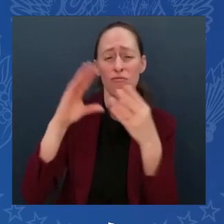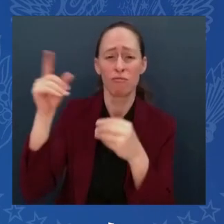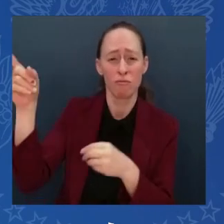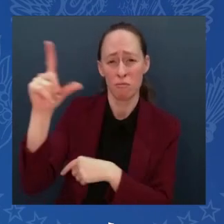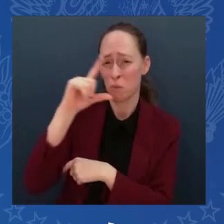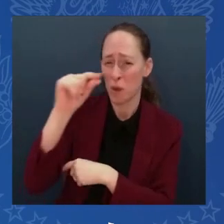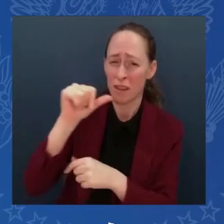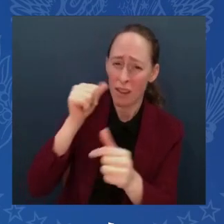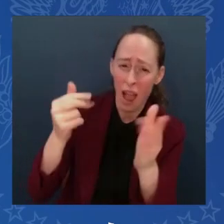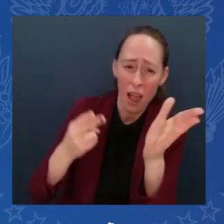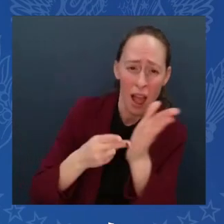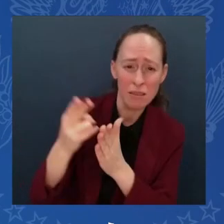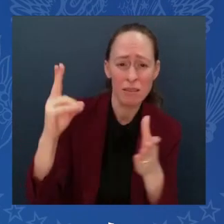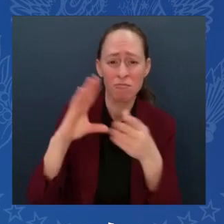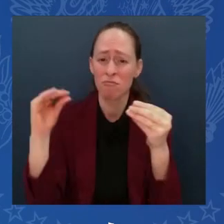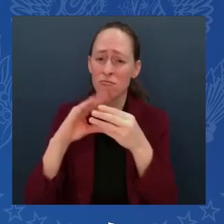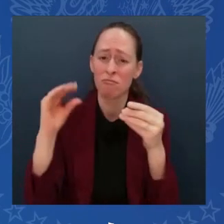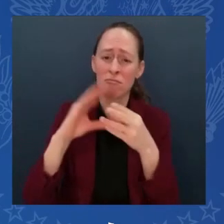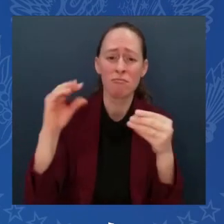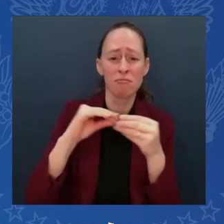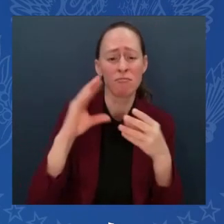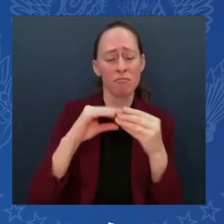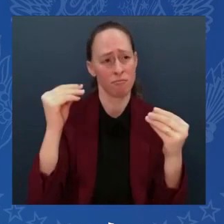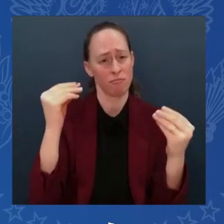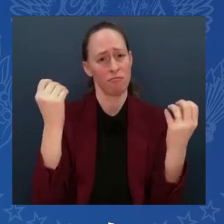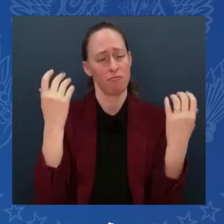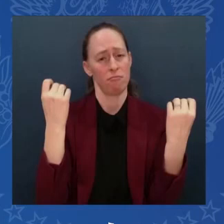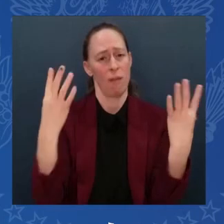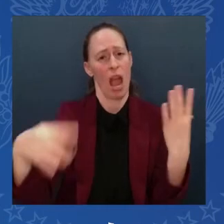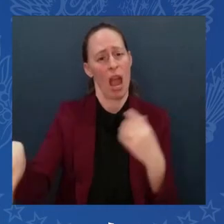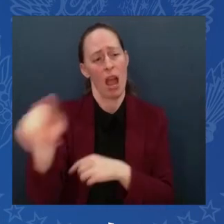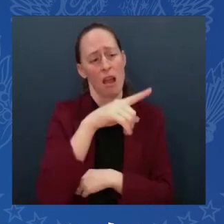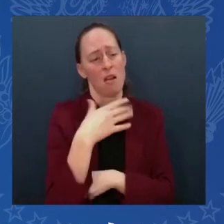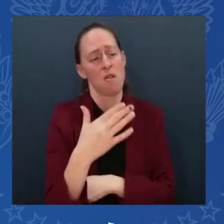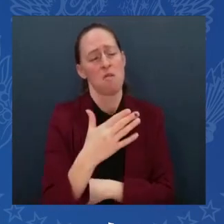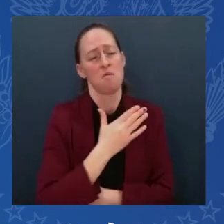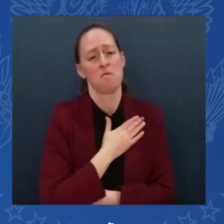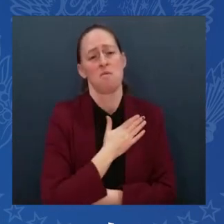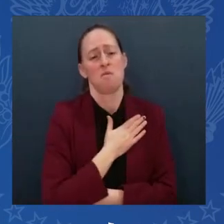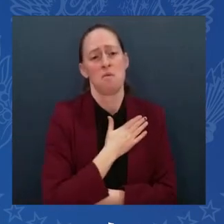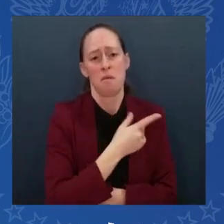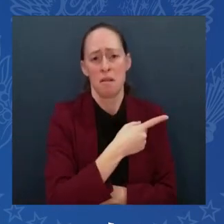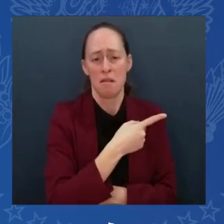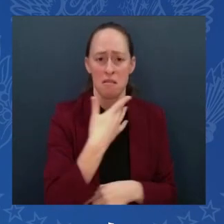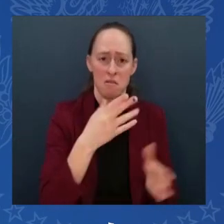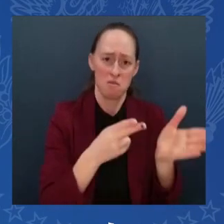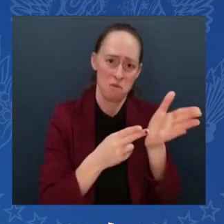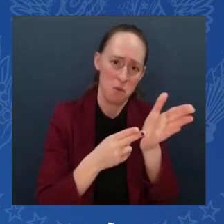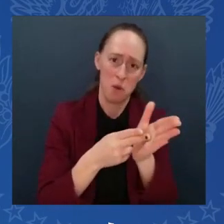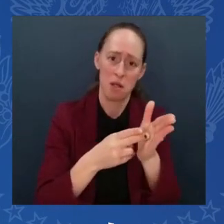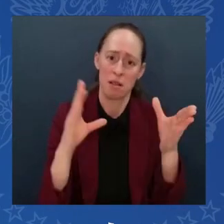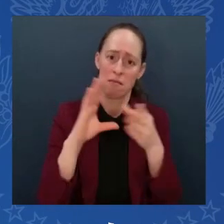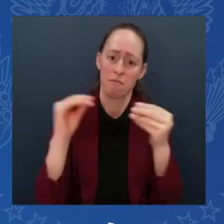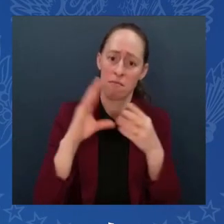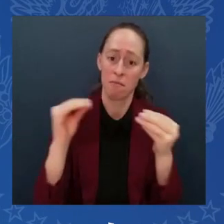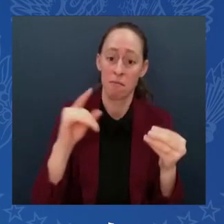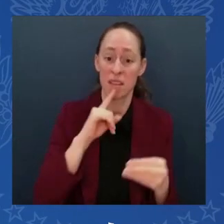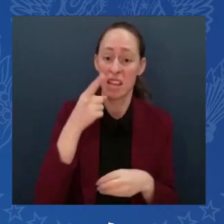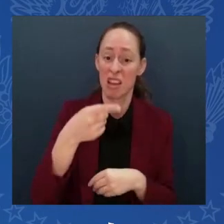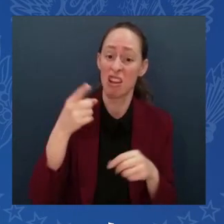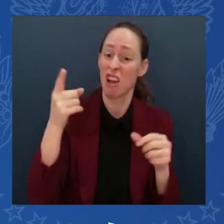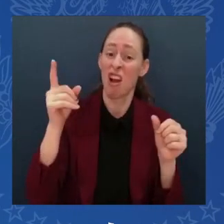of amazing when you think about it. And he could have lived safely in exile after the assassination attempt on him in